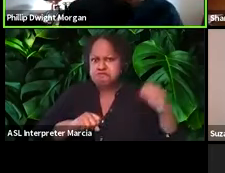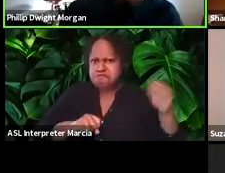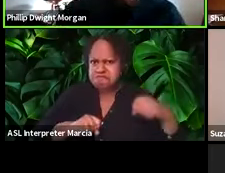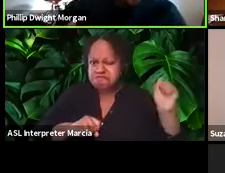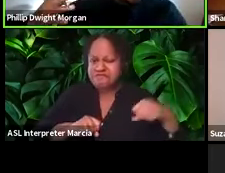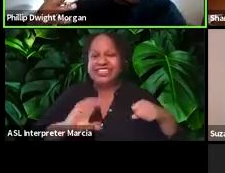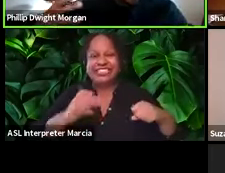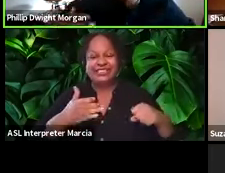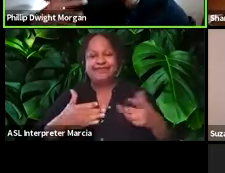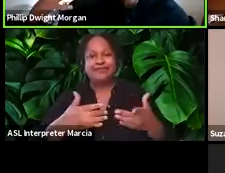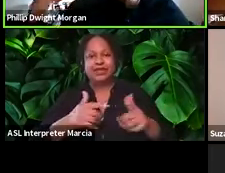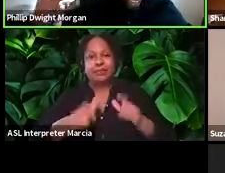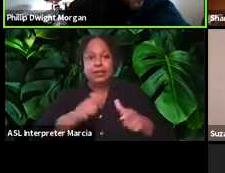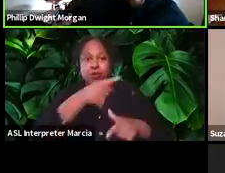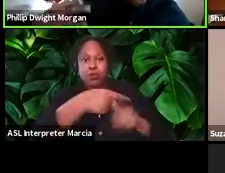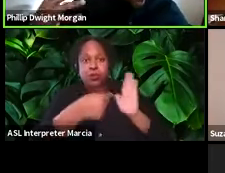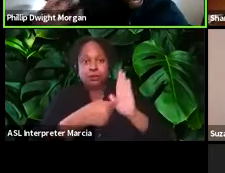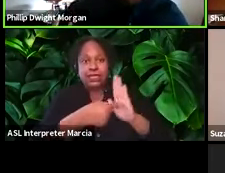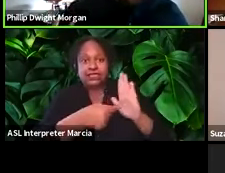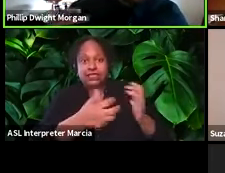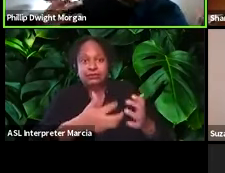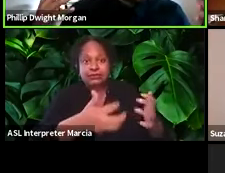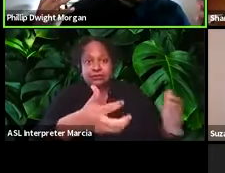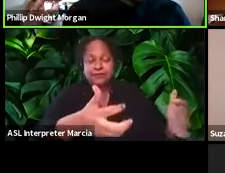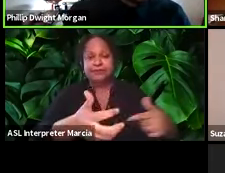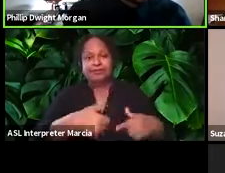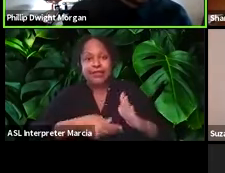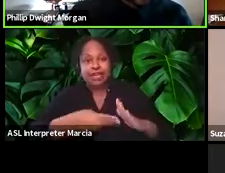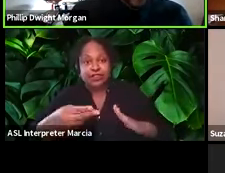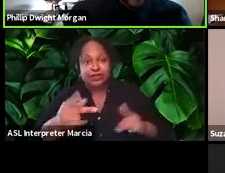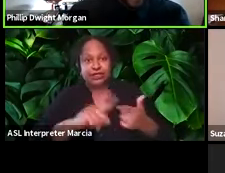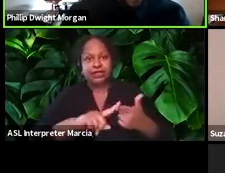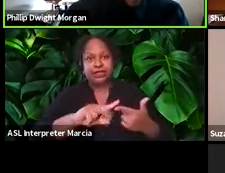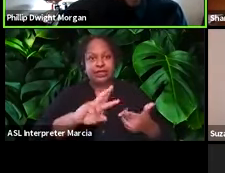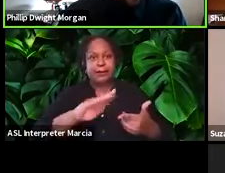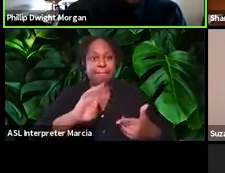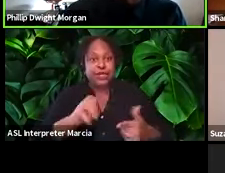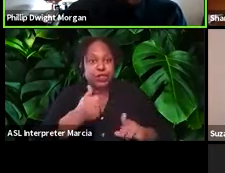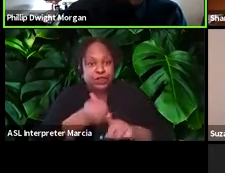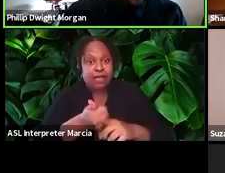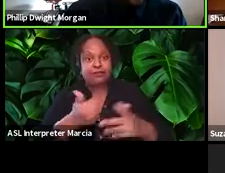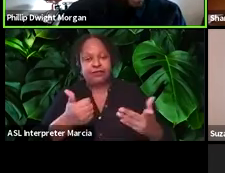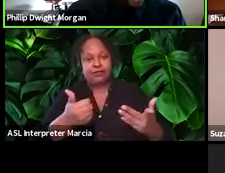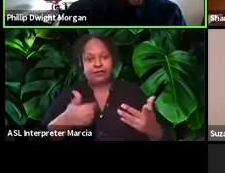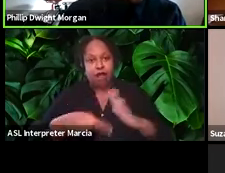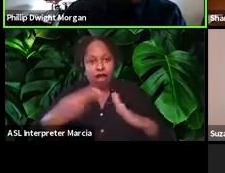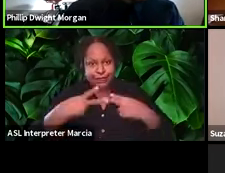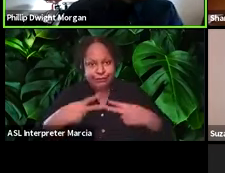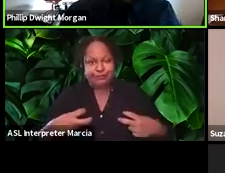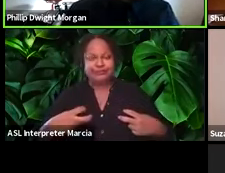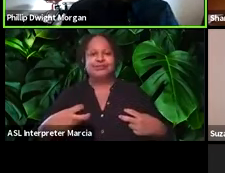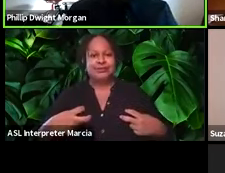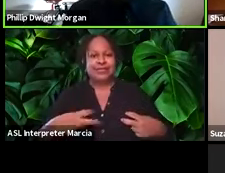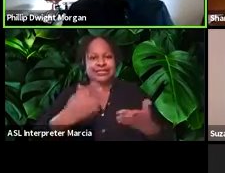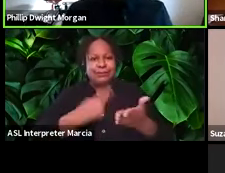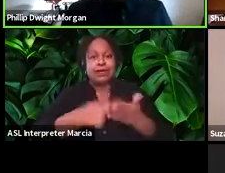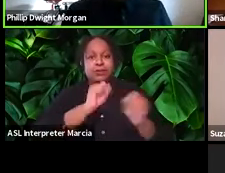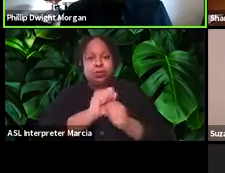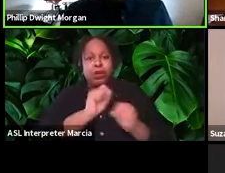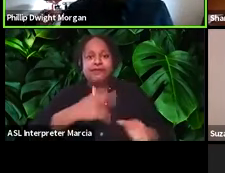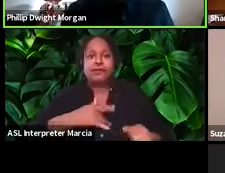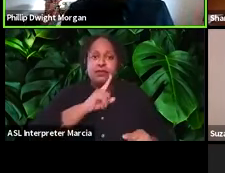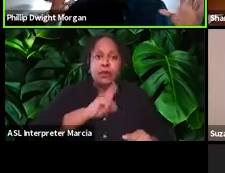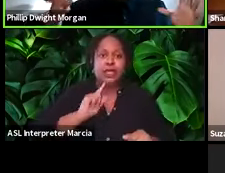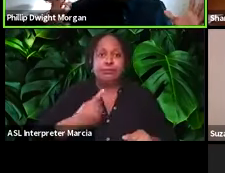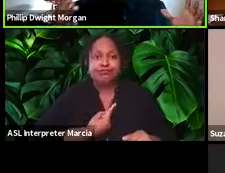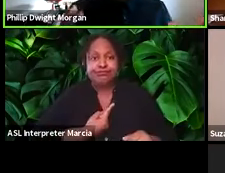to constituents and integrity and being yourself and the work being lonely. So Celina, my question for you